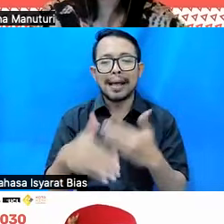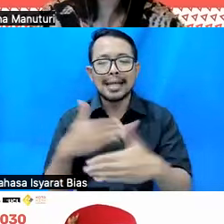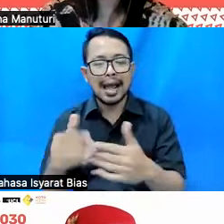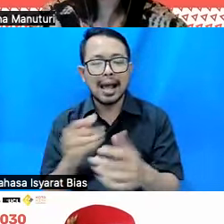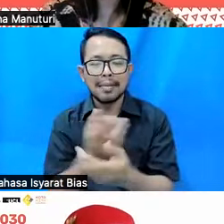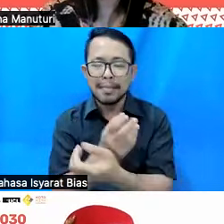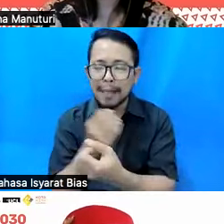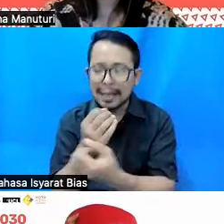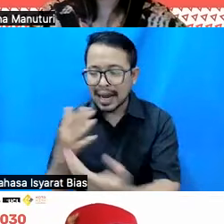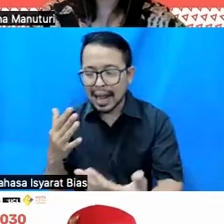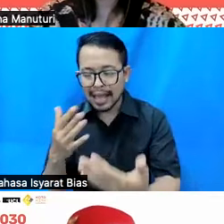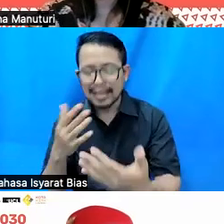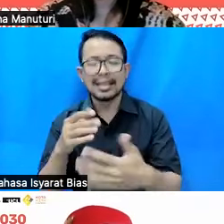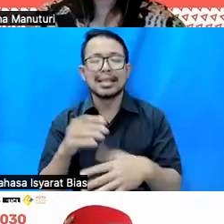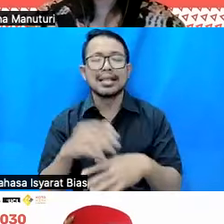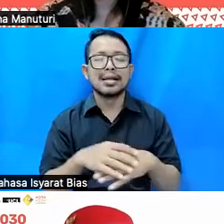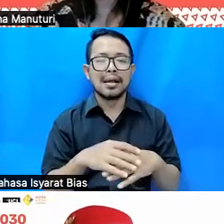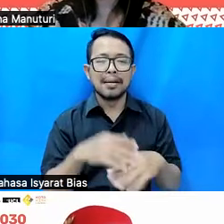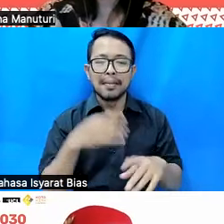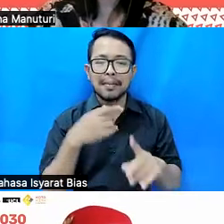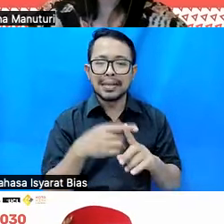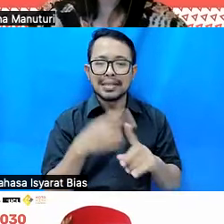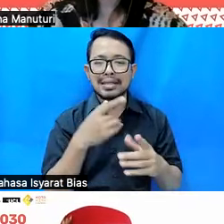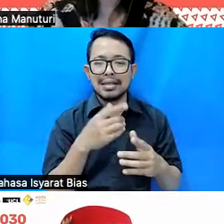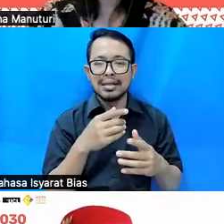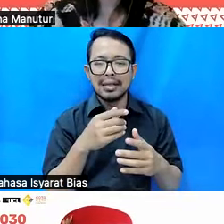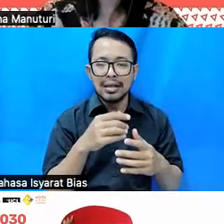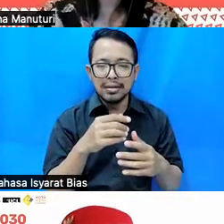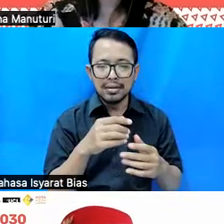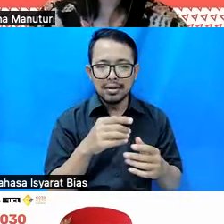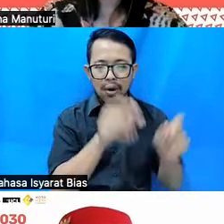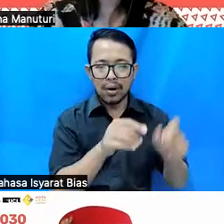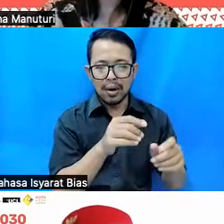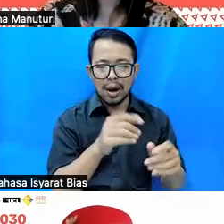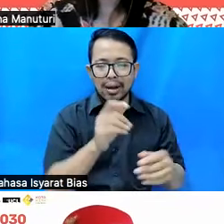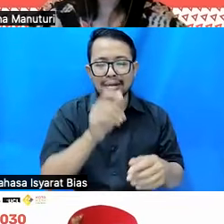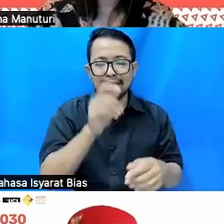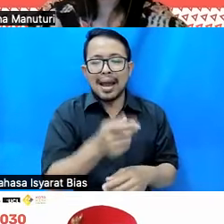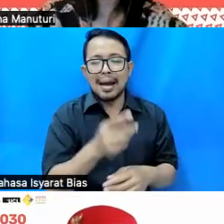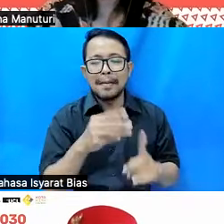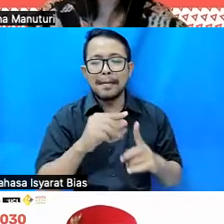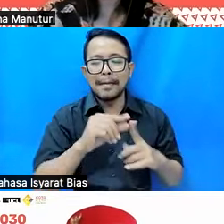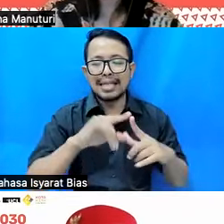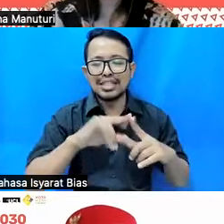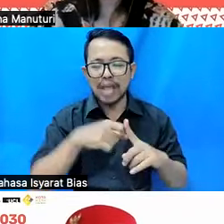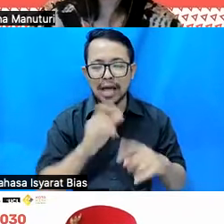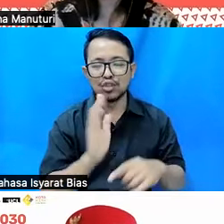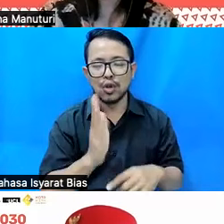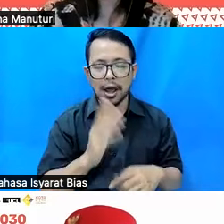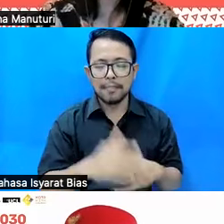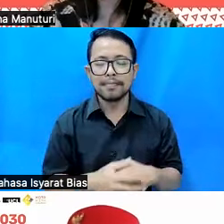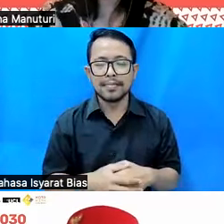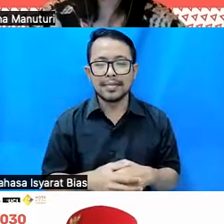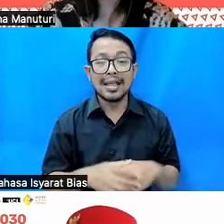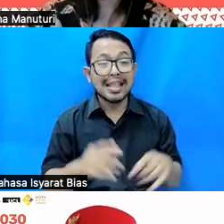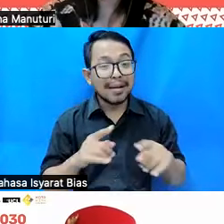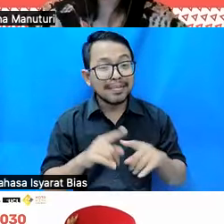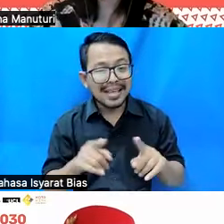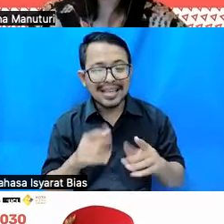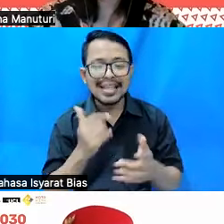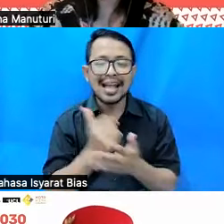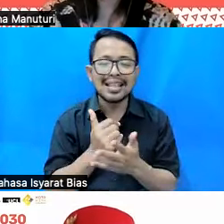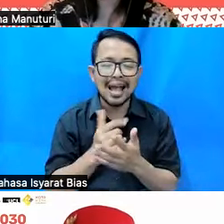technical implementers on the ground, or even the city residents, as well as the users and taxpayers. However,